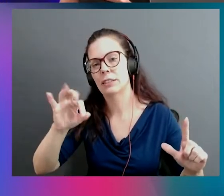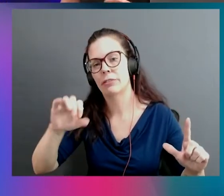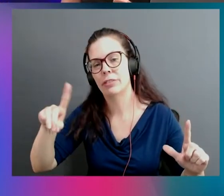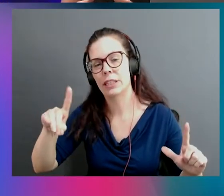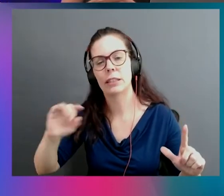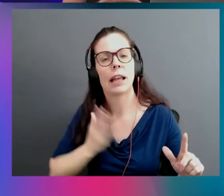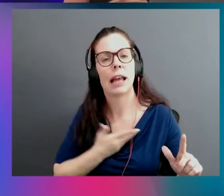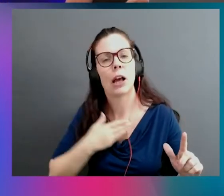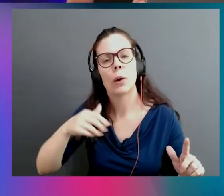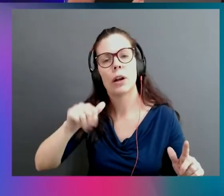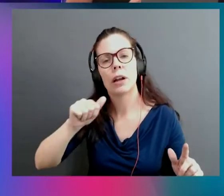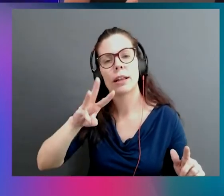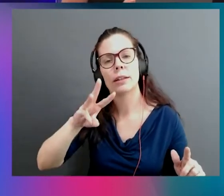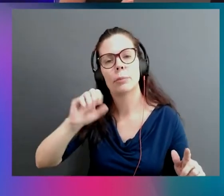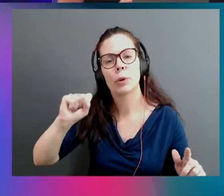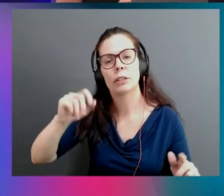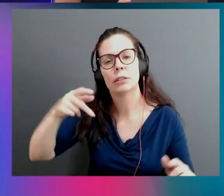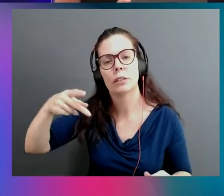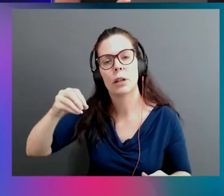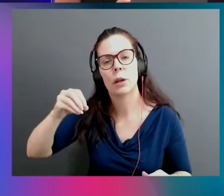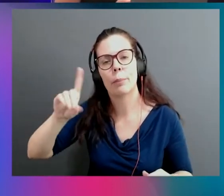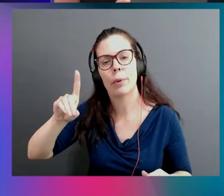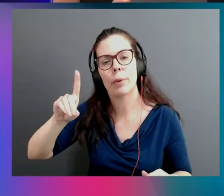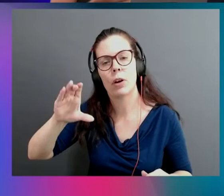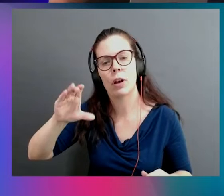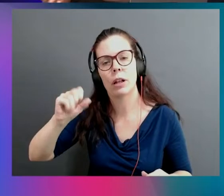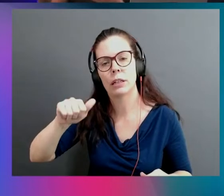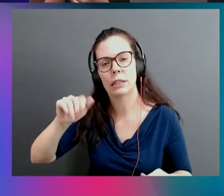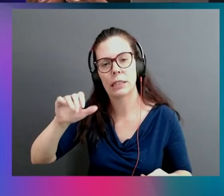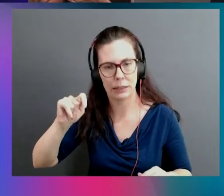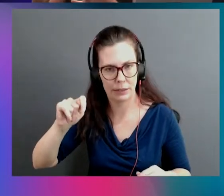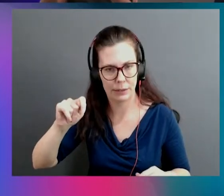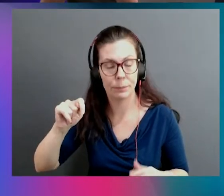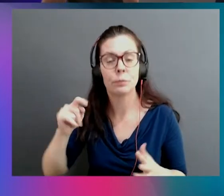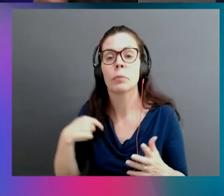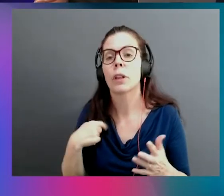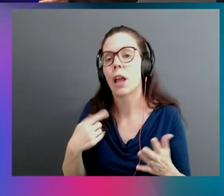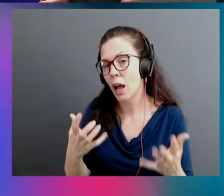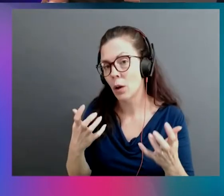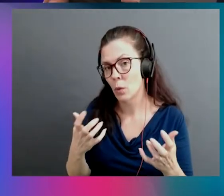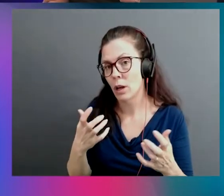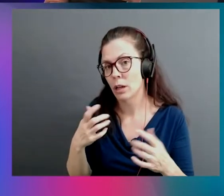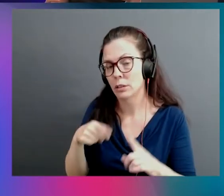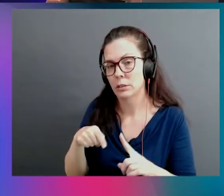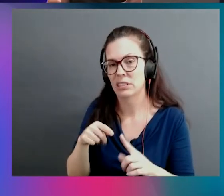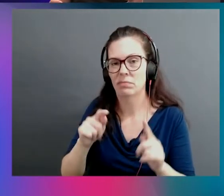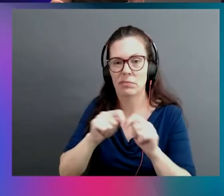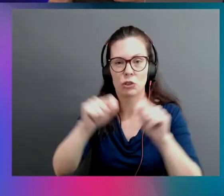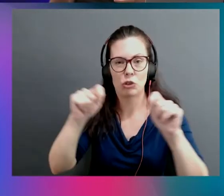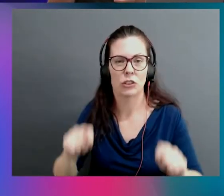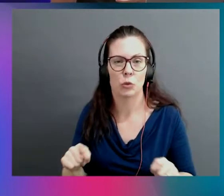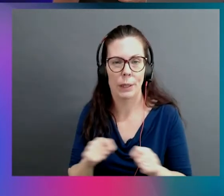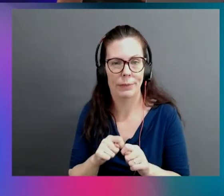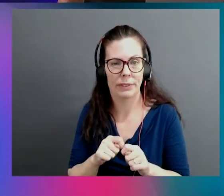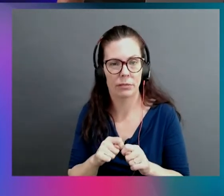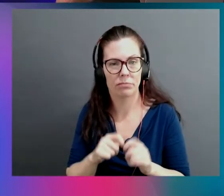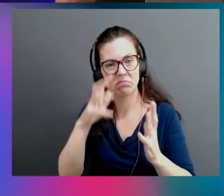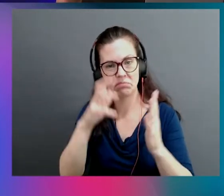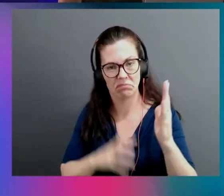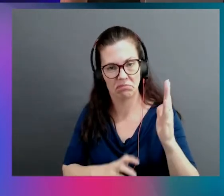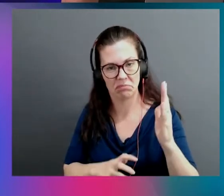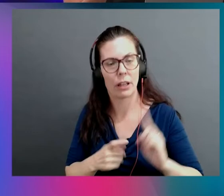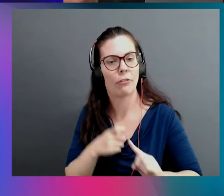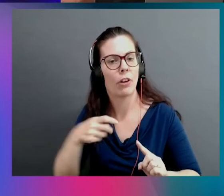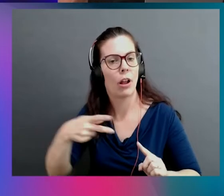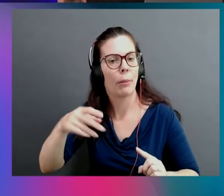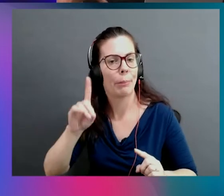AWS podcast. And, you know, I want to get a transcript of that podcast, maybe while I'm listening